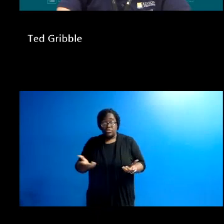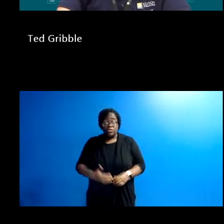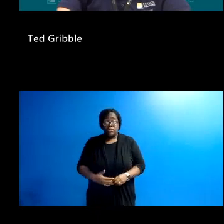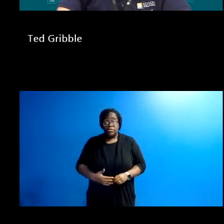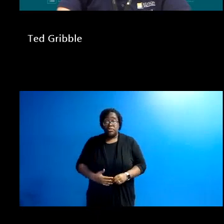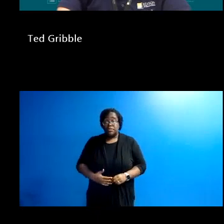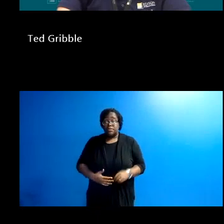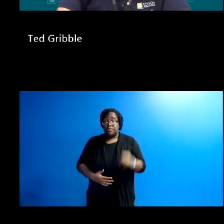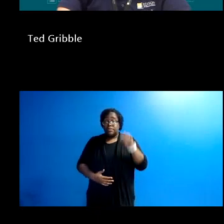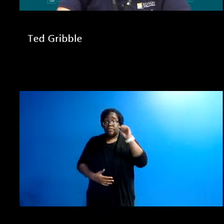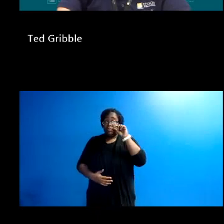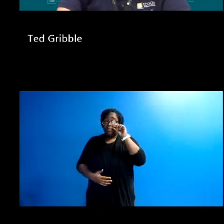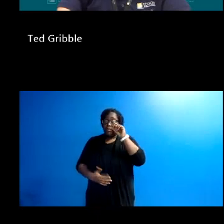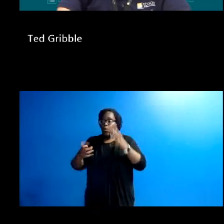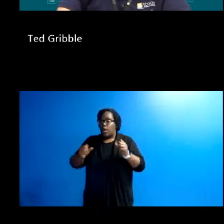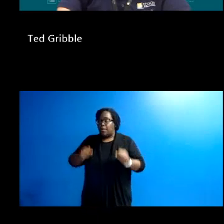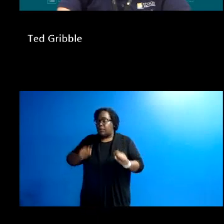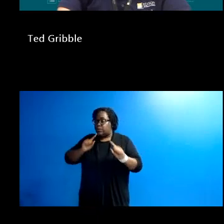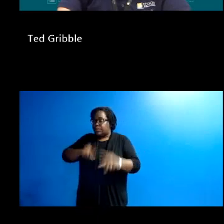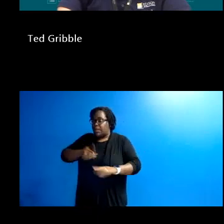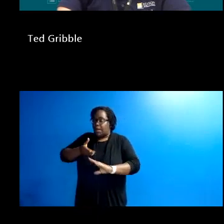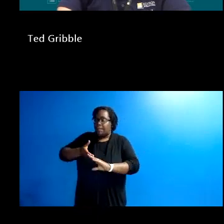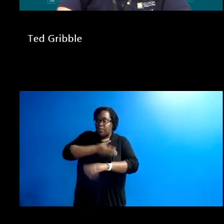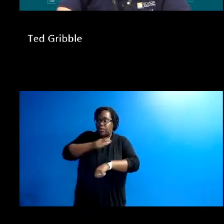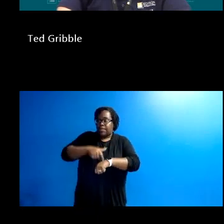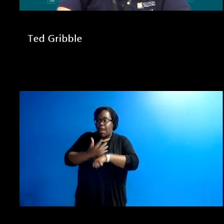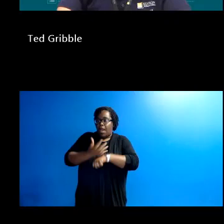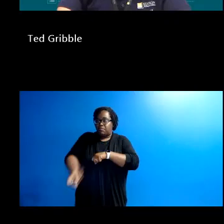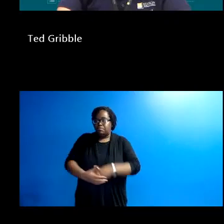that we can respond to before we close out?